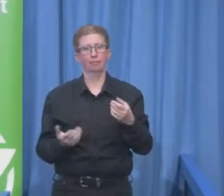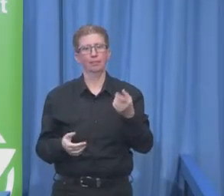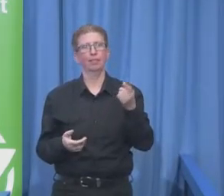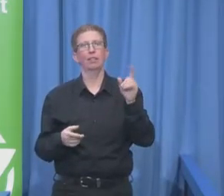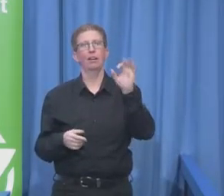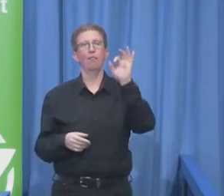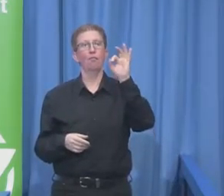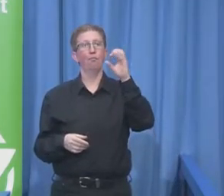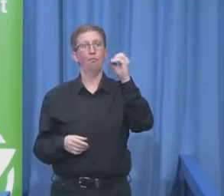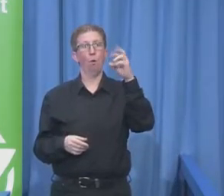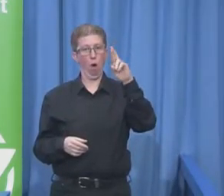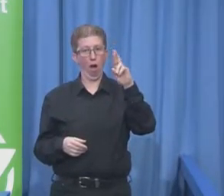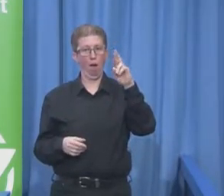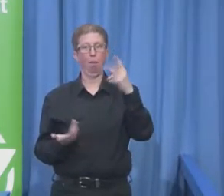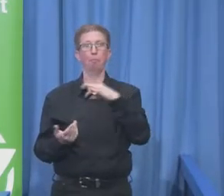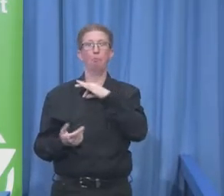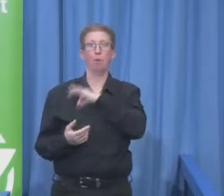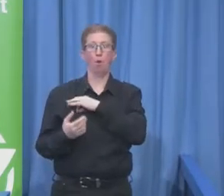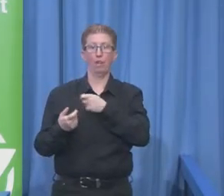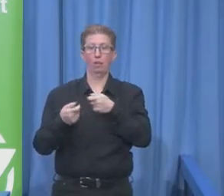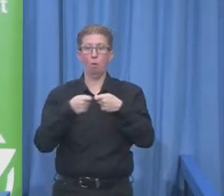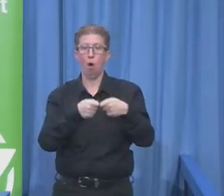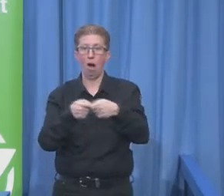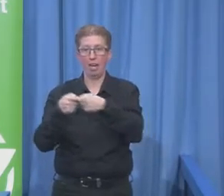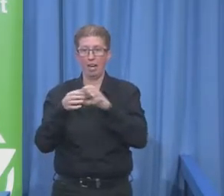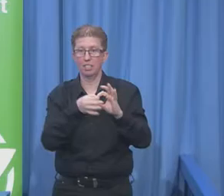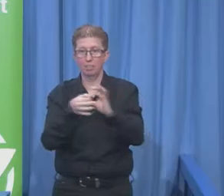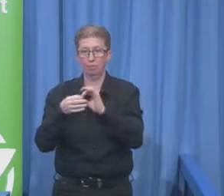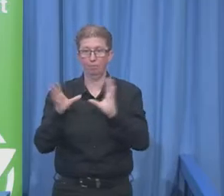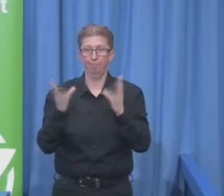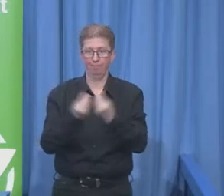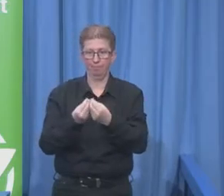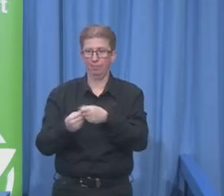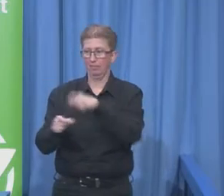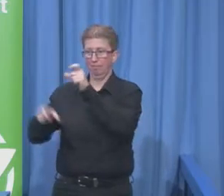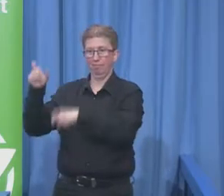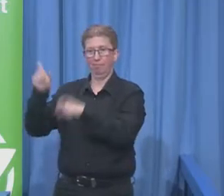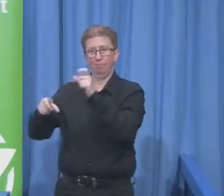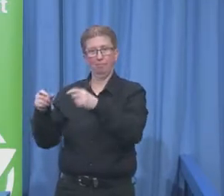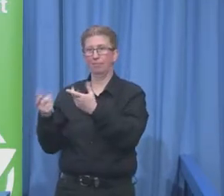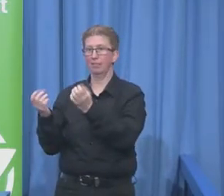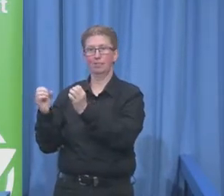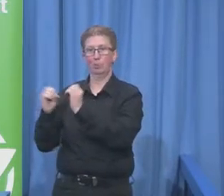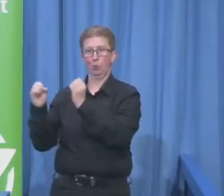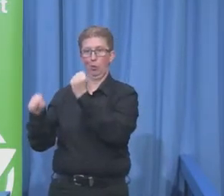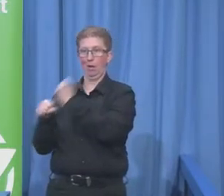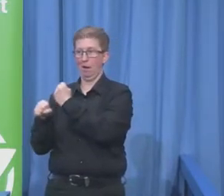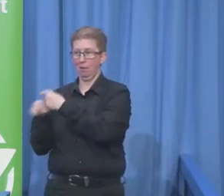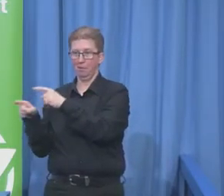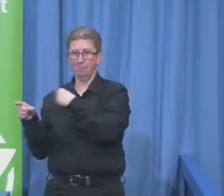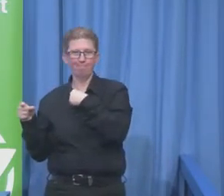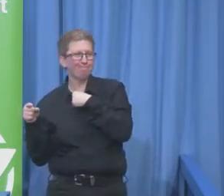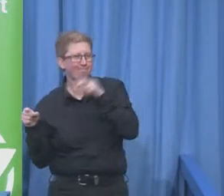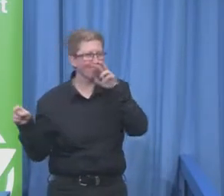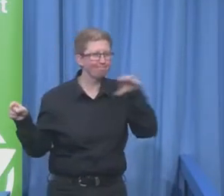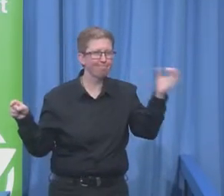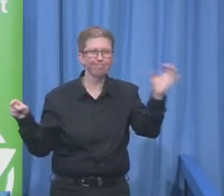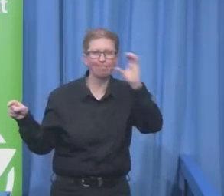to prepare them for employment, and we also work with organizations to make them more